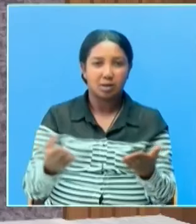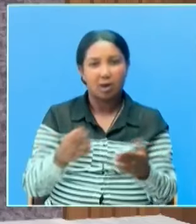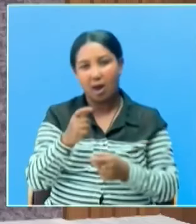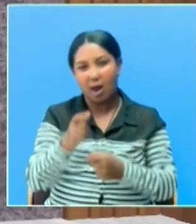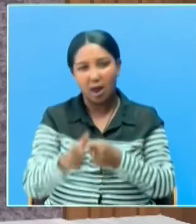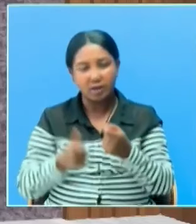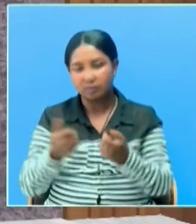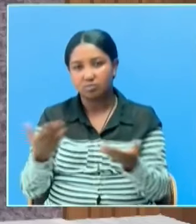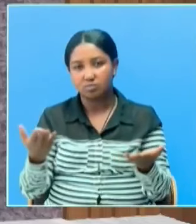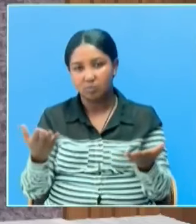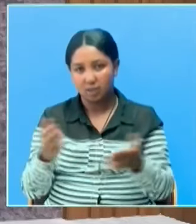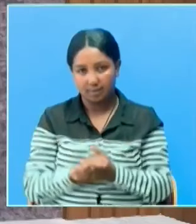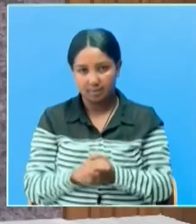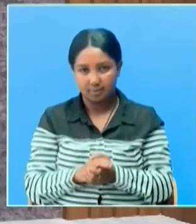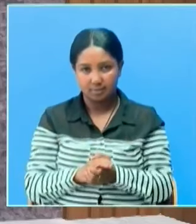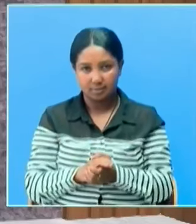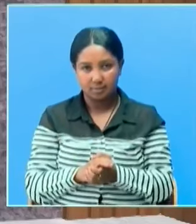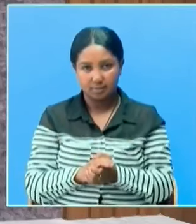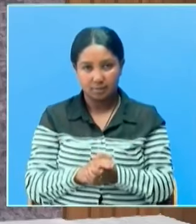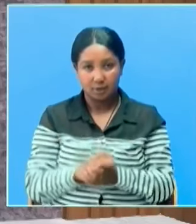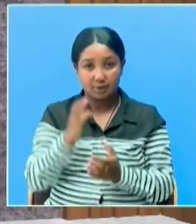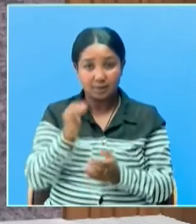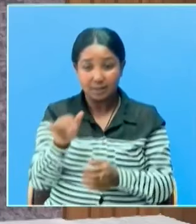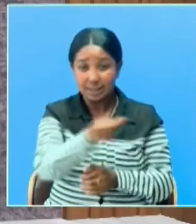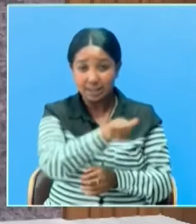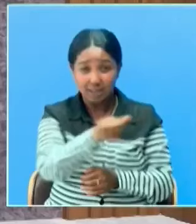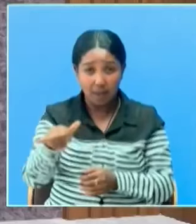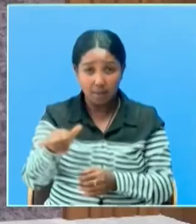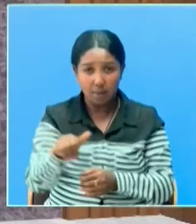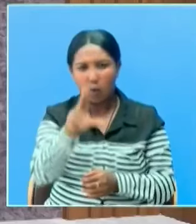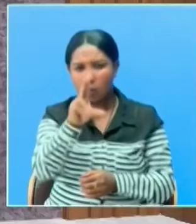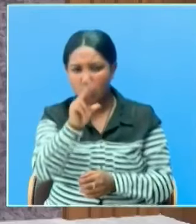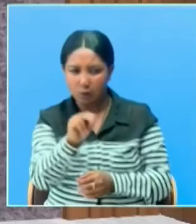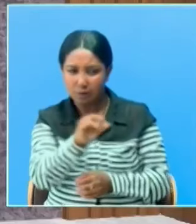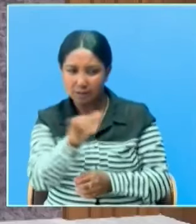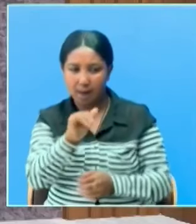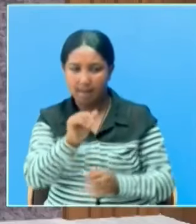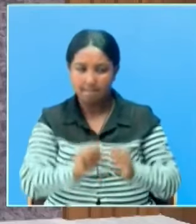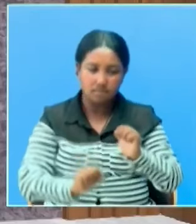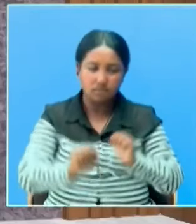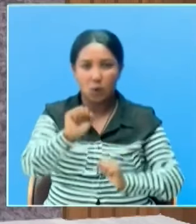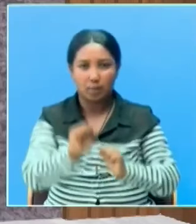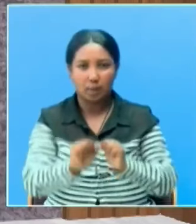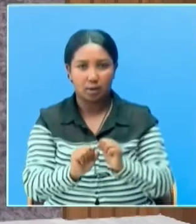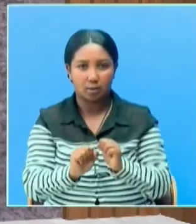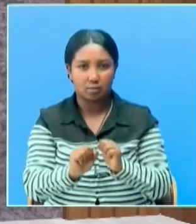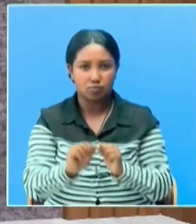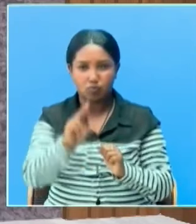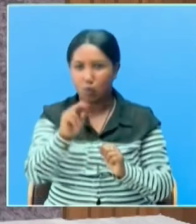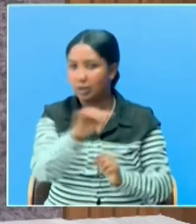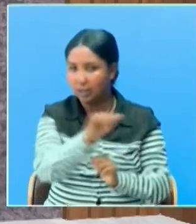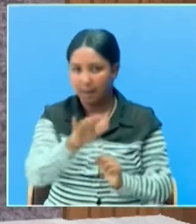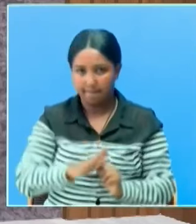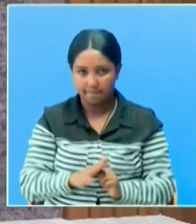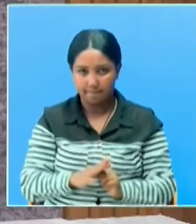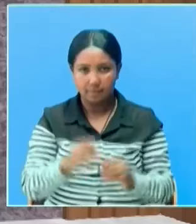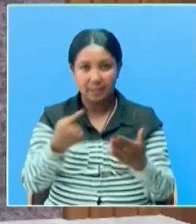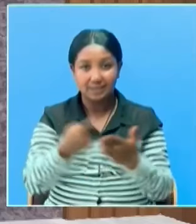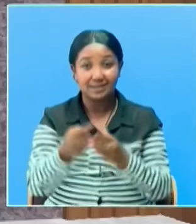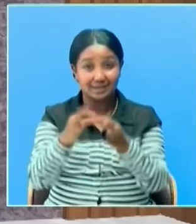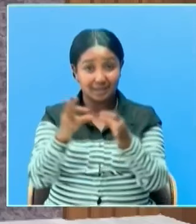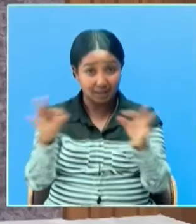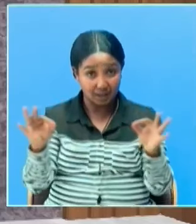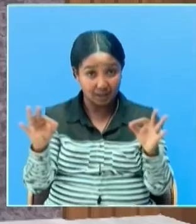and so forth. If they are the same or not the same. If they are not the same. In this